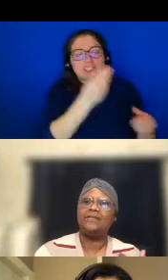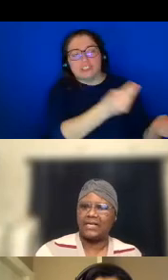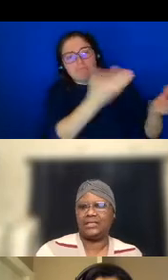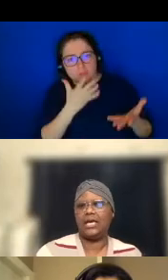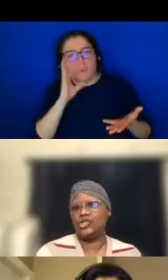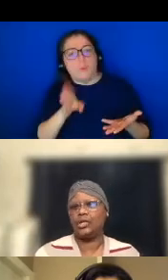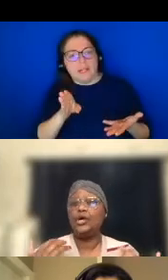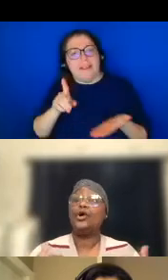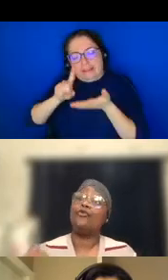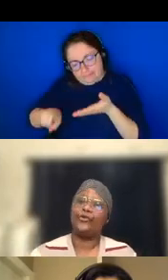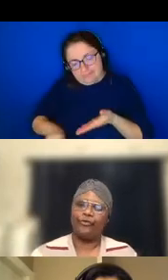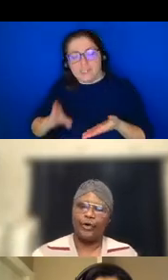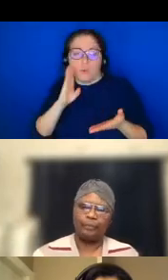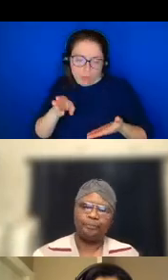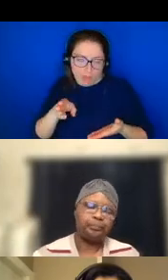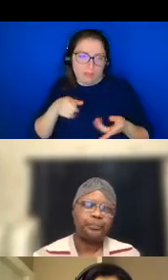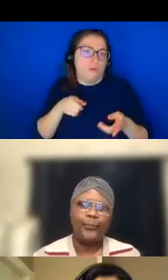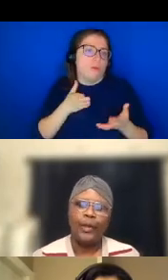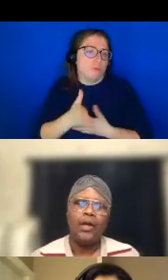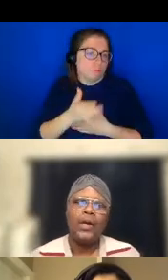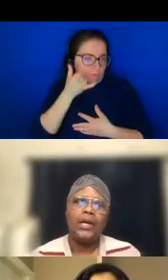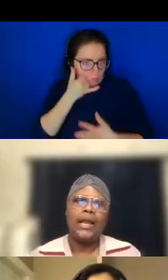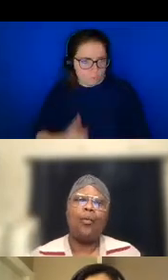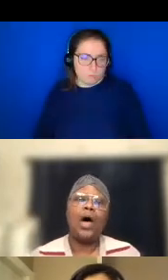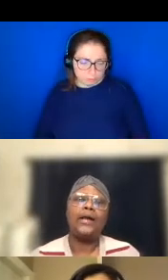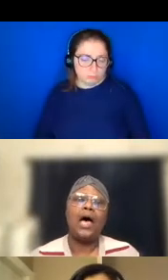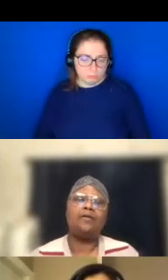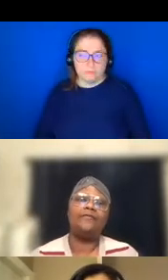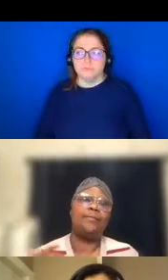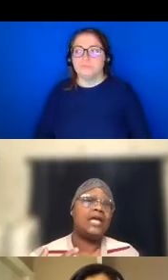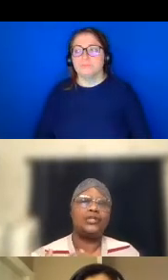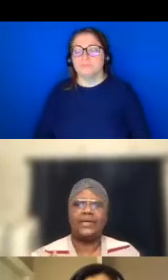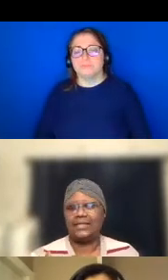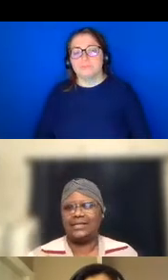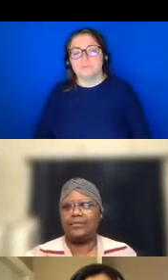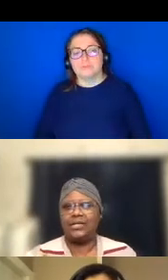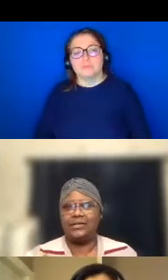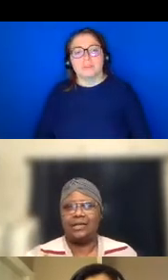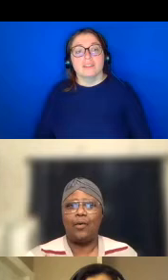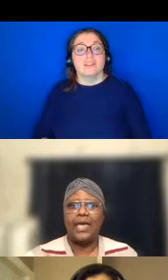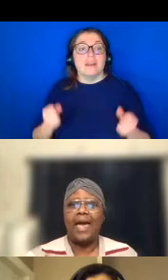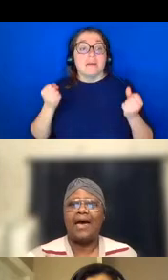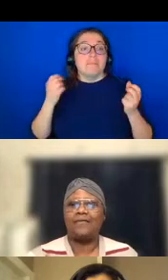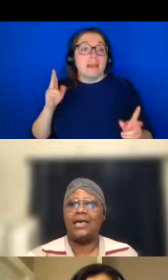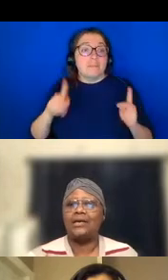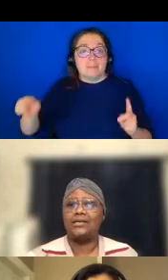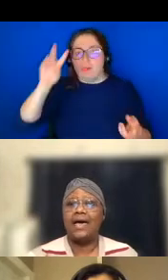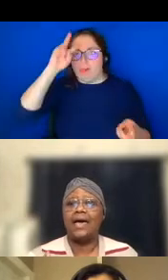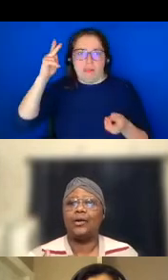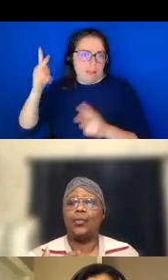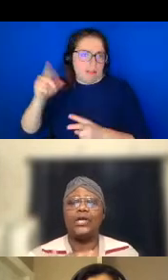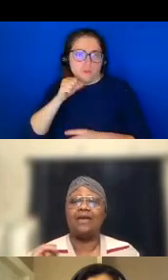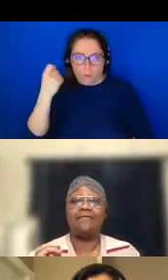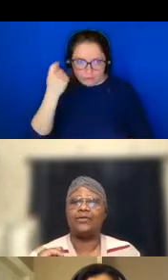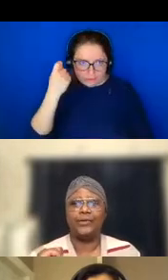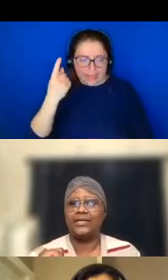an investigation over the phone. Now, one of the major misconceptions that we have is that